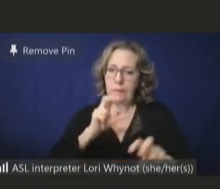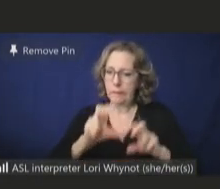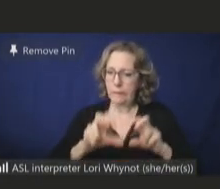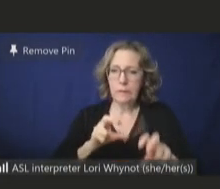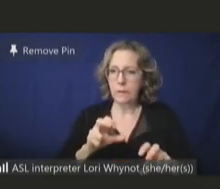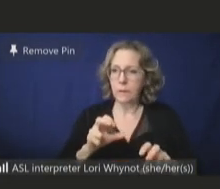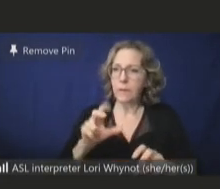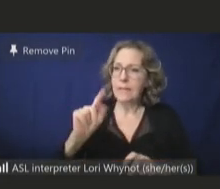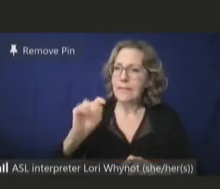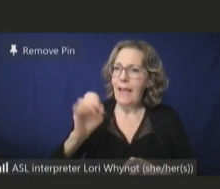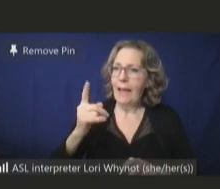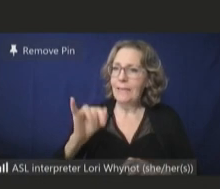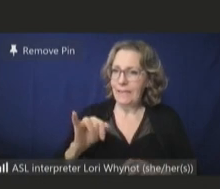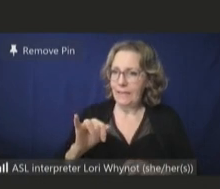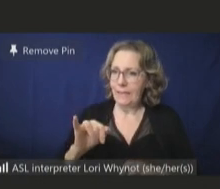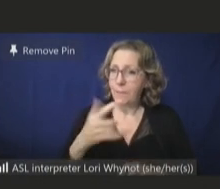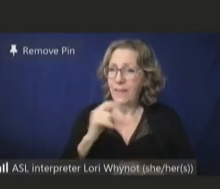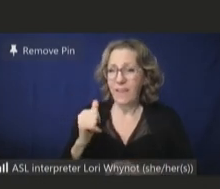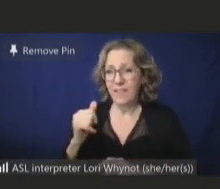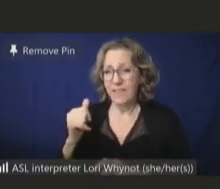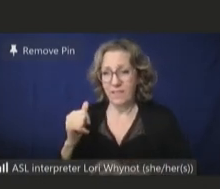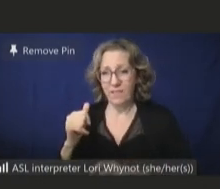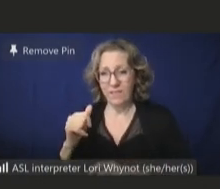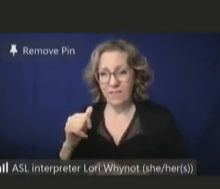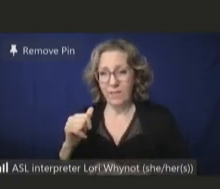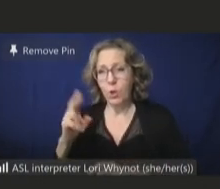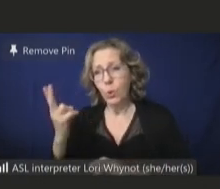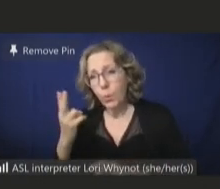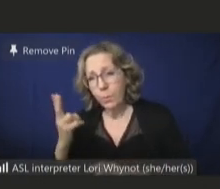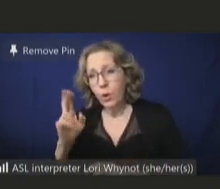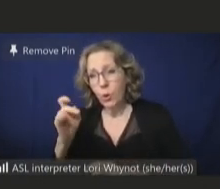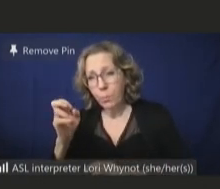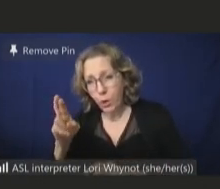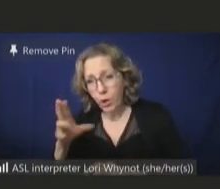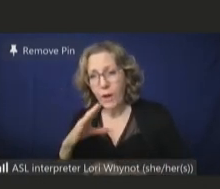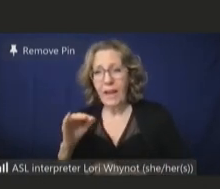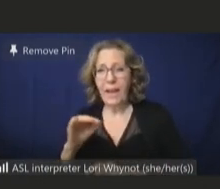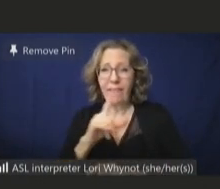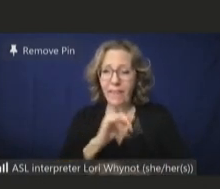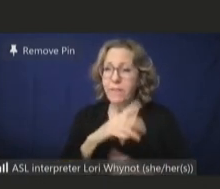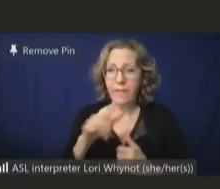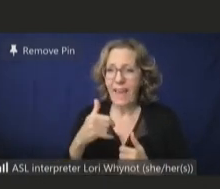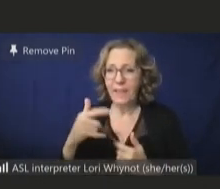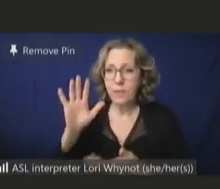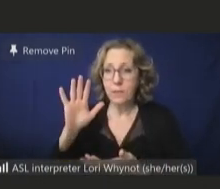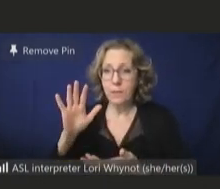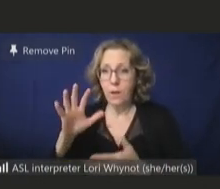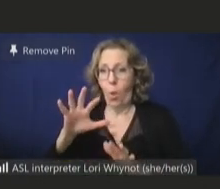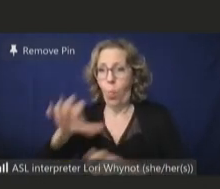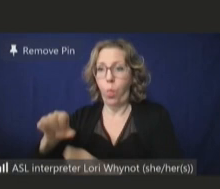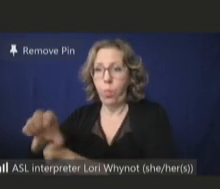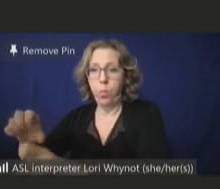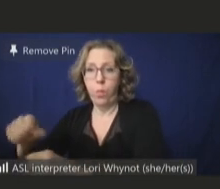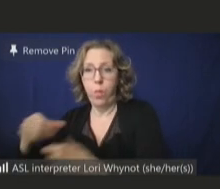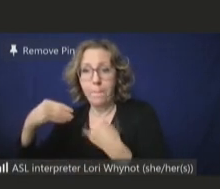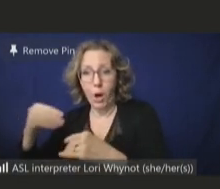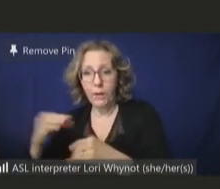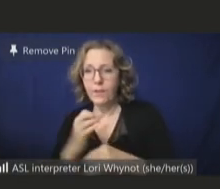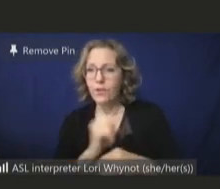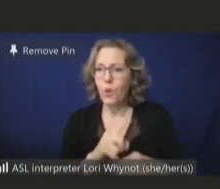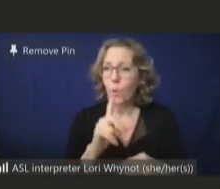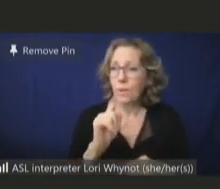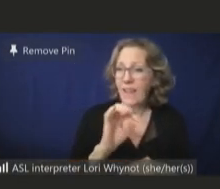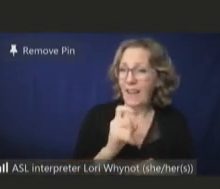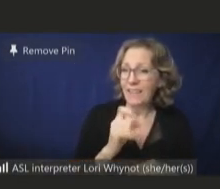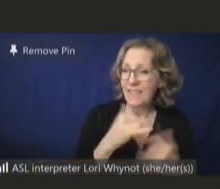rideshares. We'd like to ensure that autonomous vehicles have accessibility requirements in place before they're approved for use.